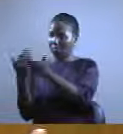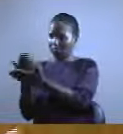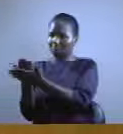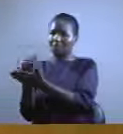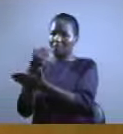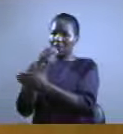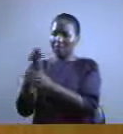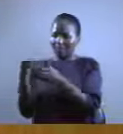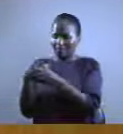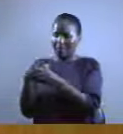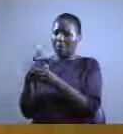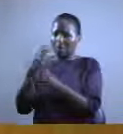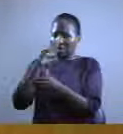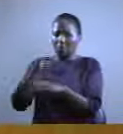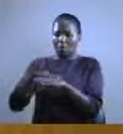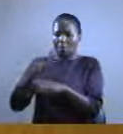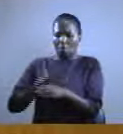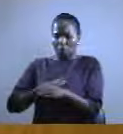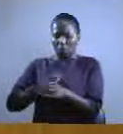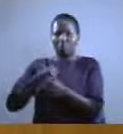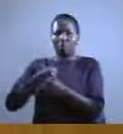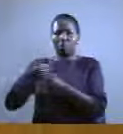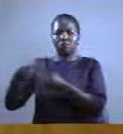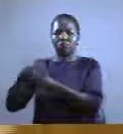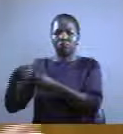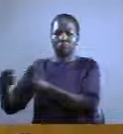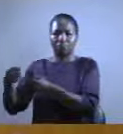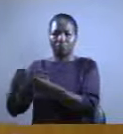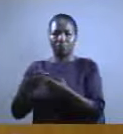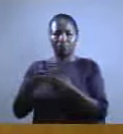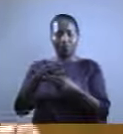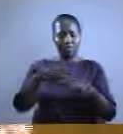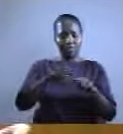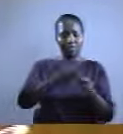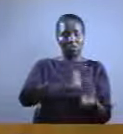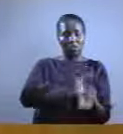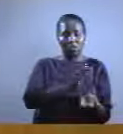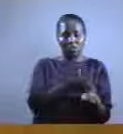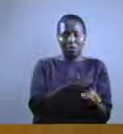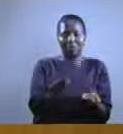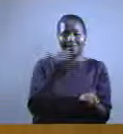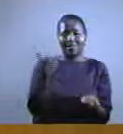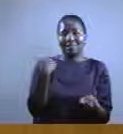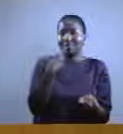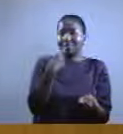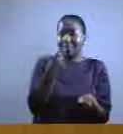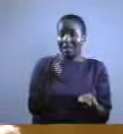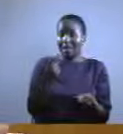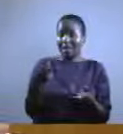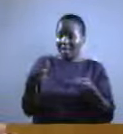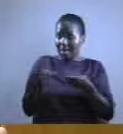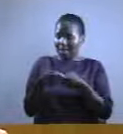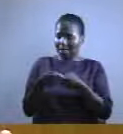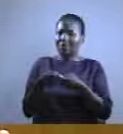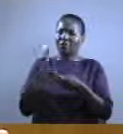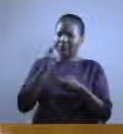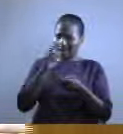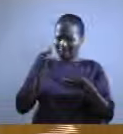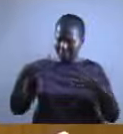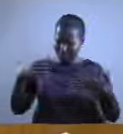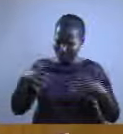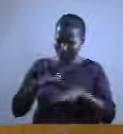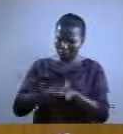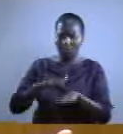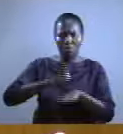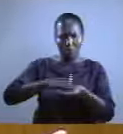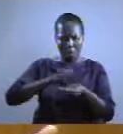and youthful employees. And National Treasury made it very clear that they wanted the incentive to work, and in fact they wanted to roll it out